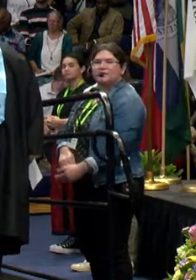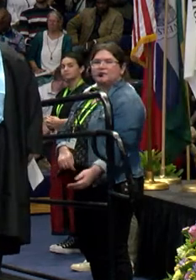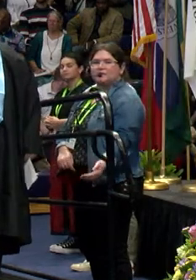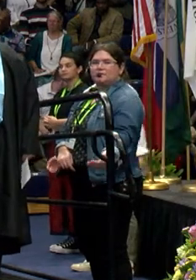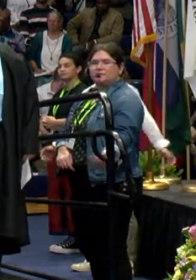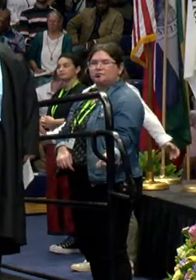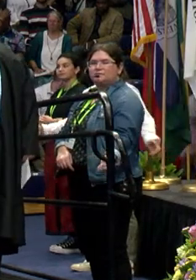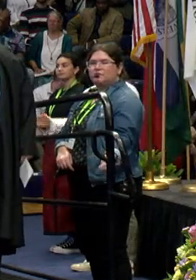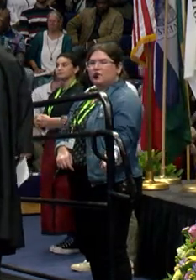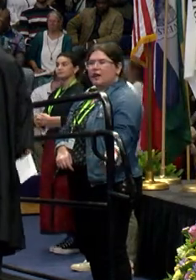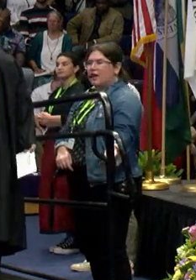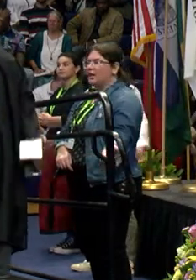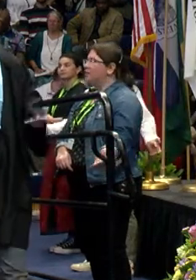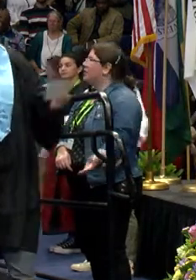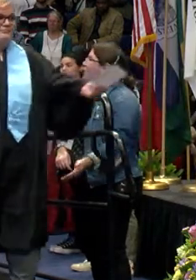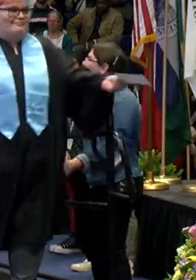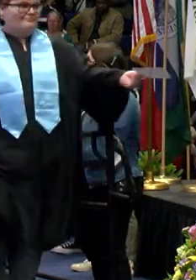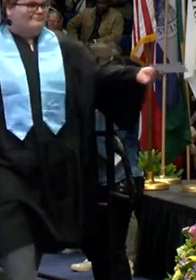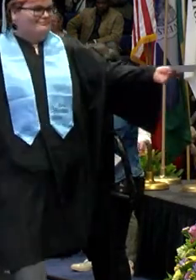Ariana Tuckner.